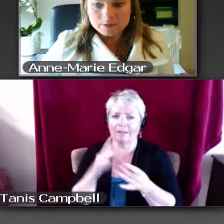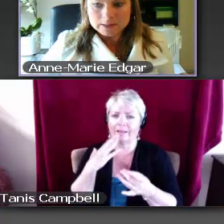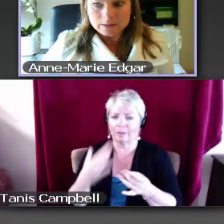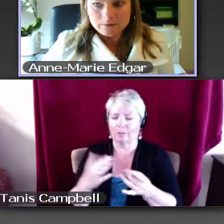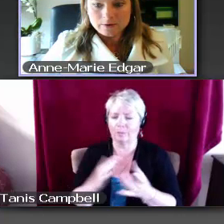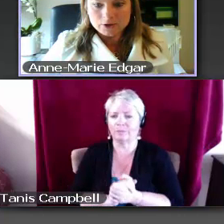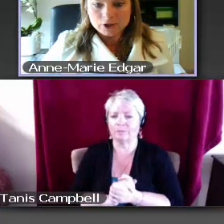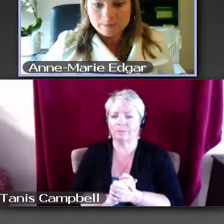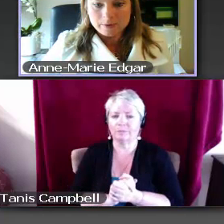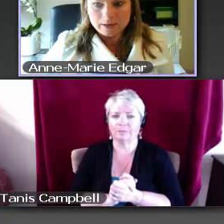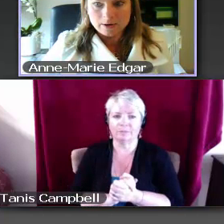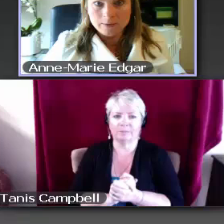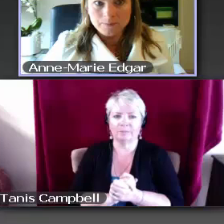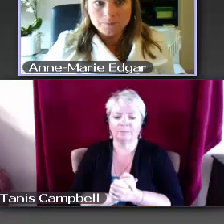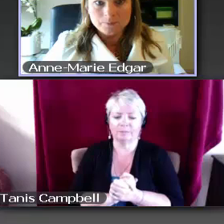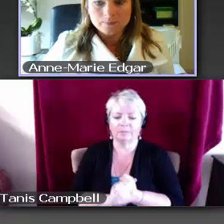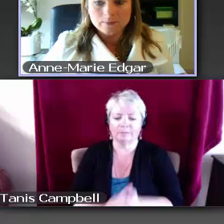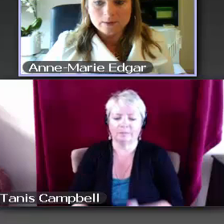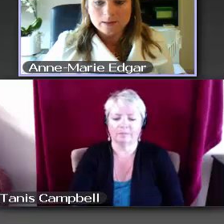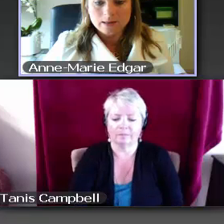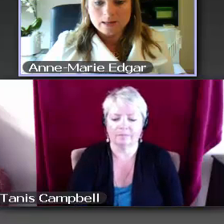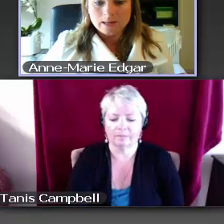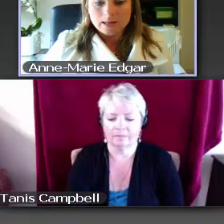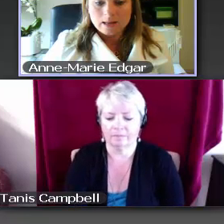And then I'm just going to finish up here